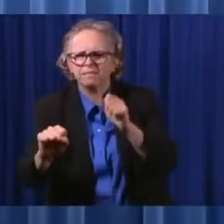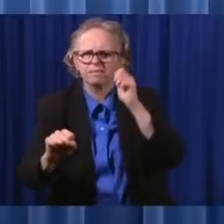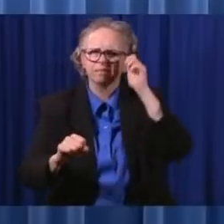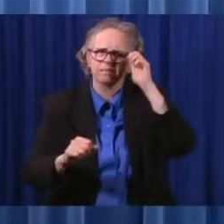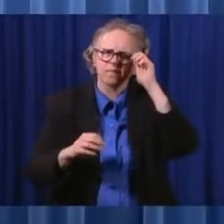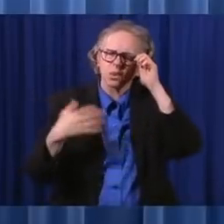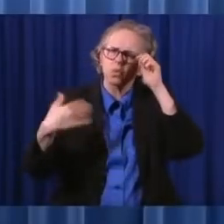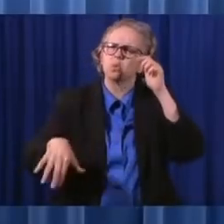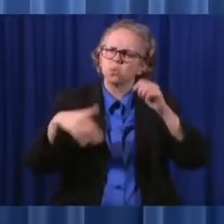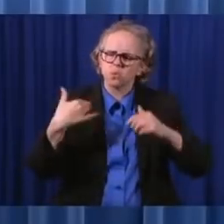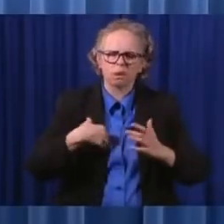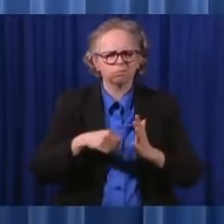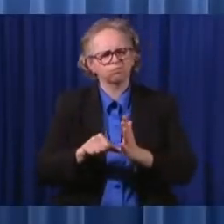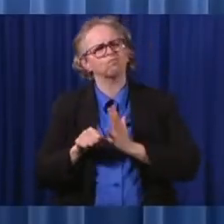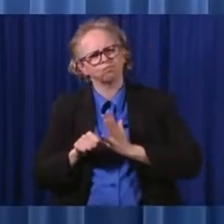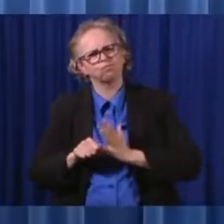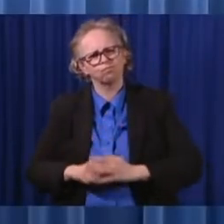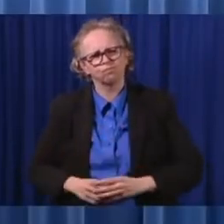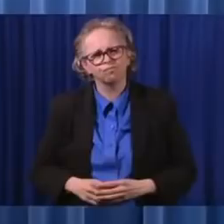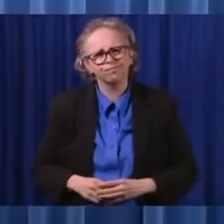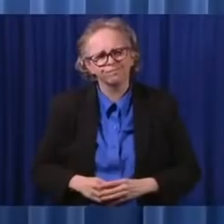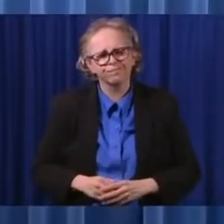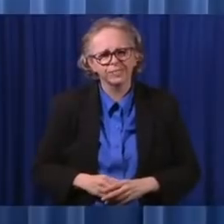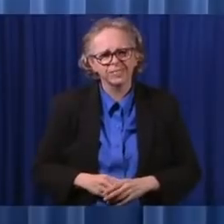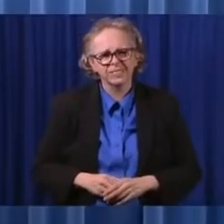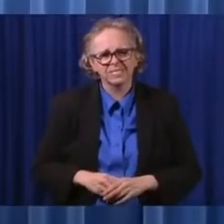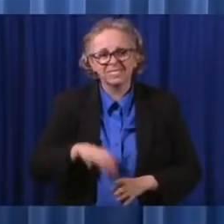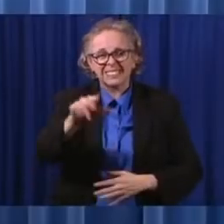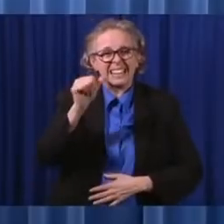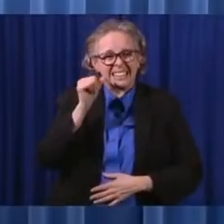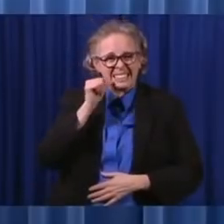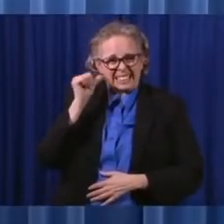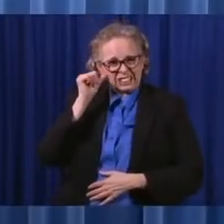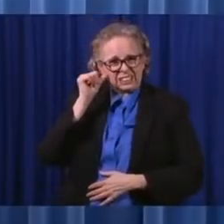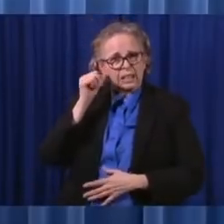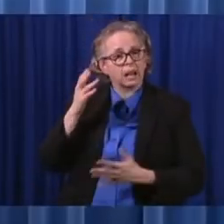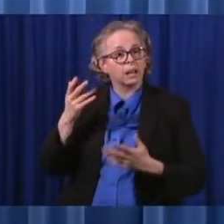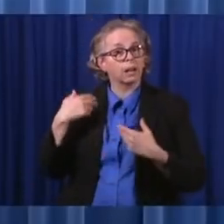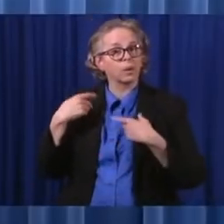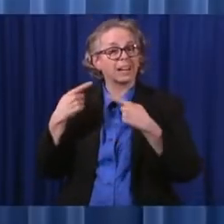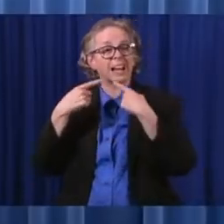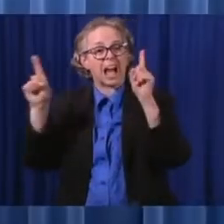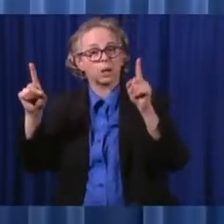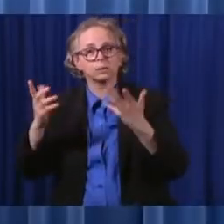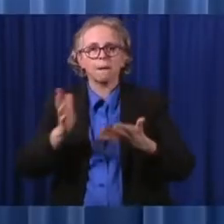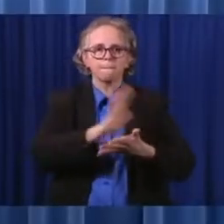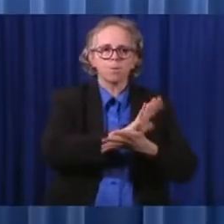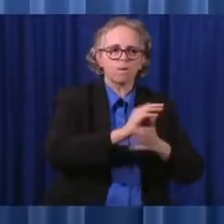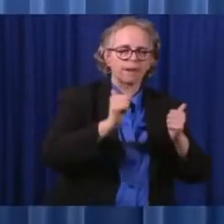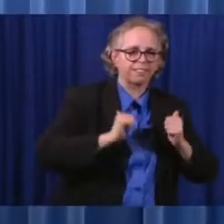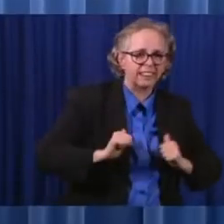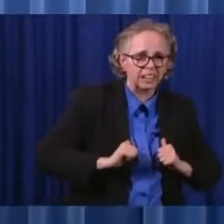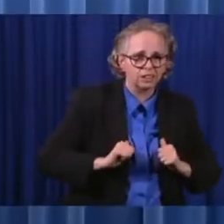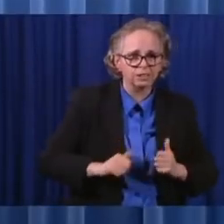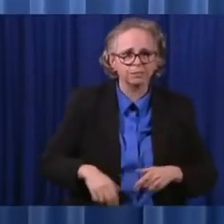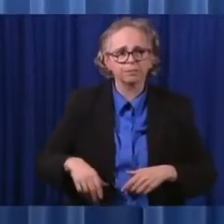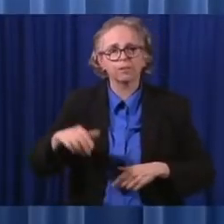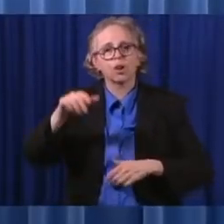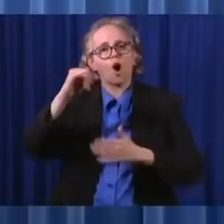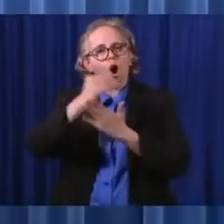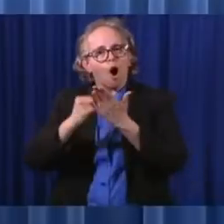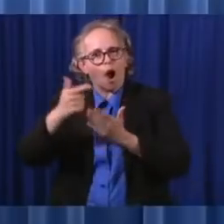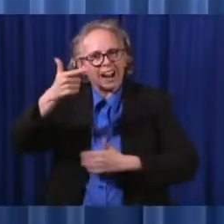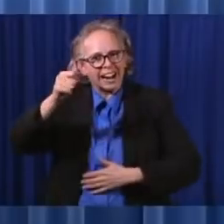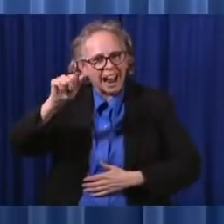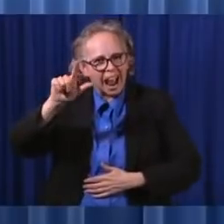Yesterday, we announced movie theaters, art galleries, ice skating, roller skating, and a number